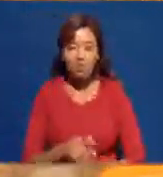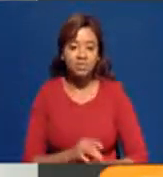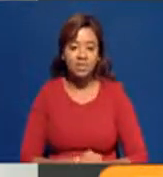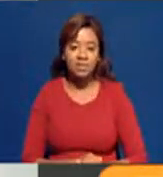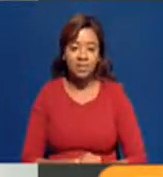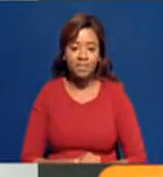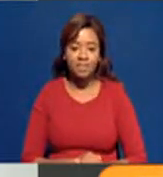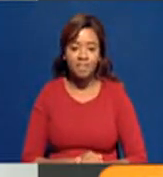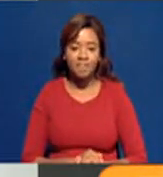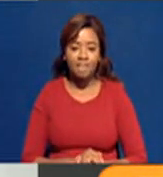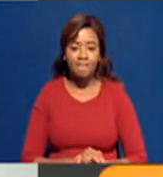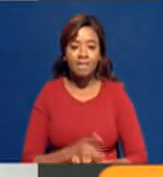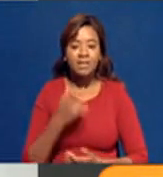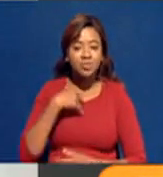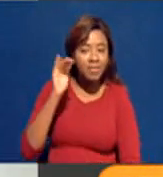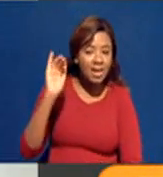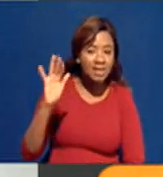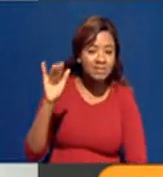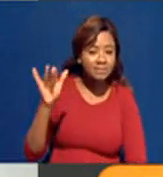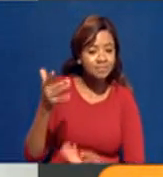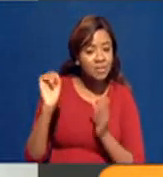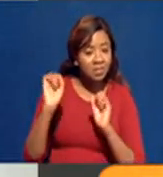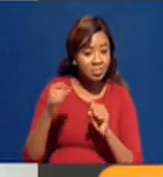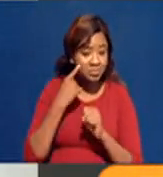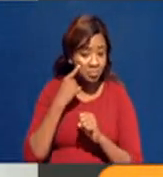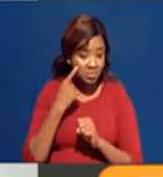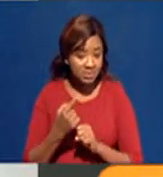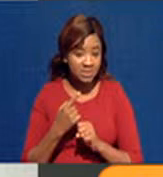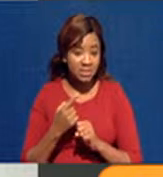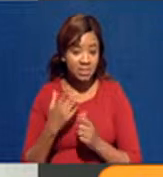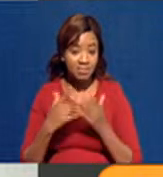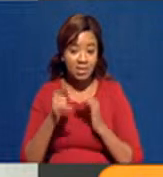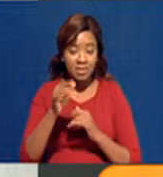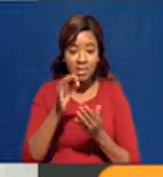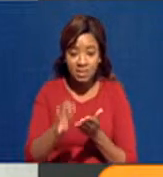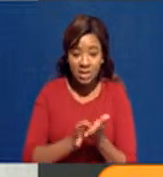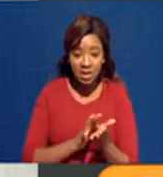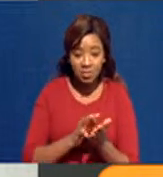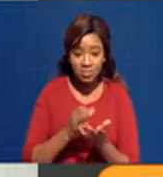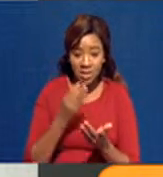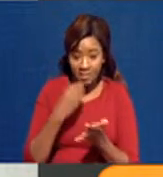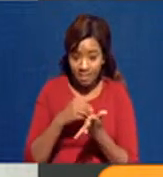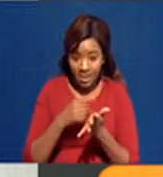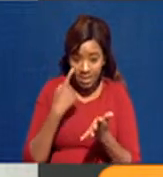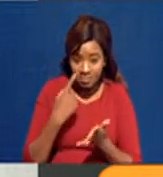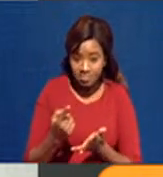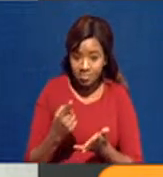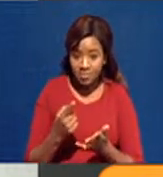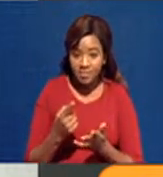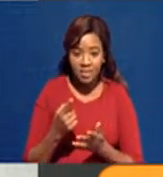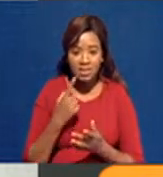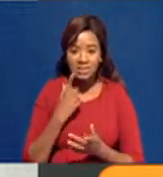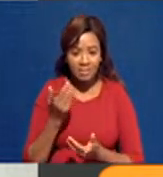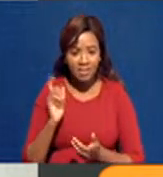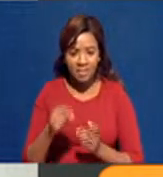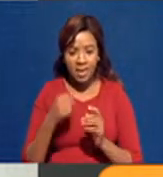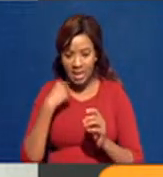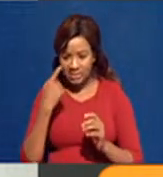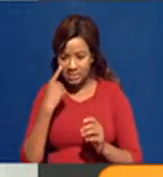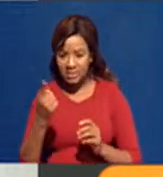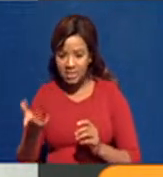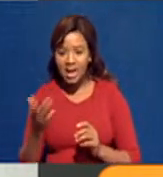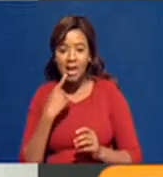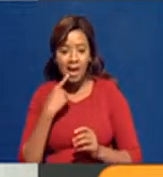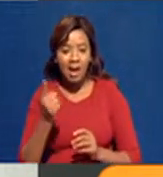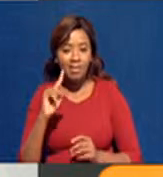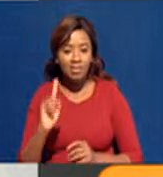account. So I requested, can you check this account? Is it reflecting? What do you see? So he told me, Lillian, I can see